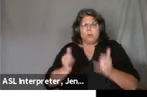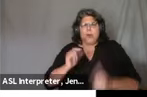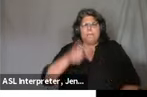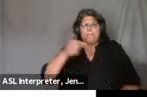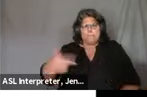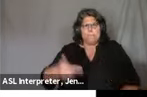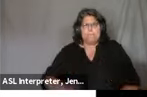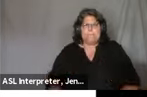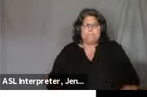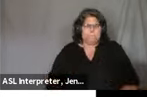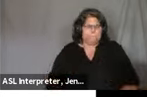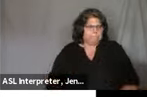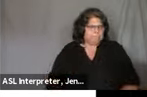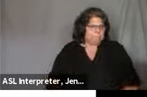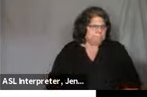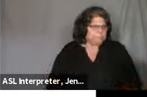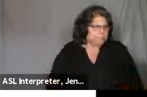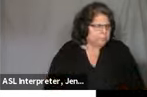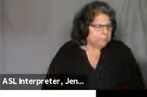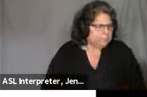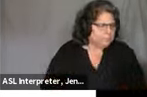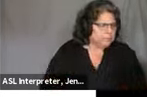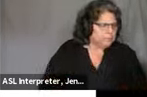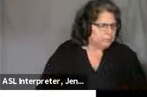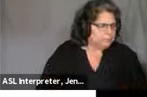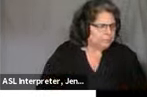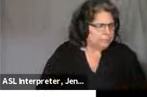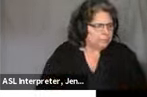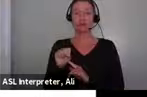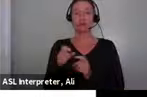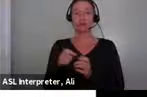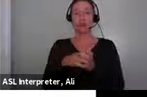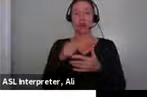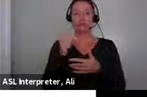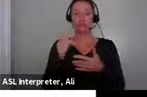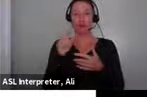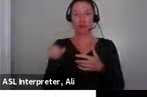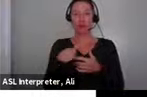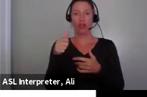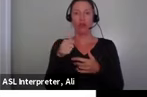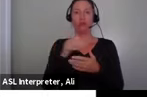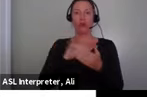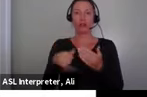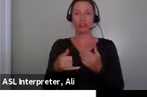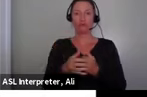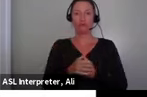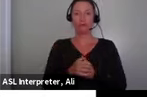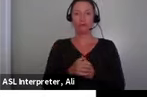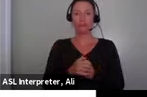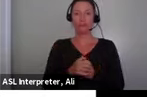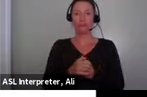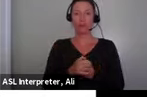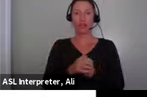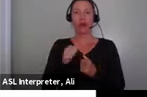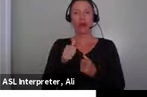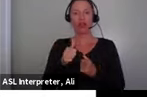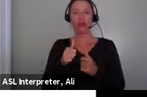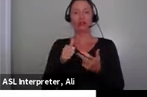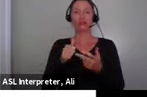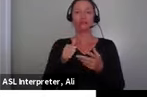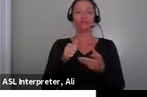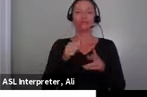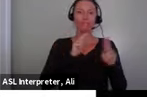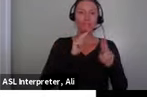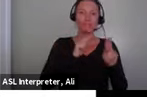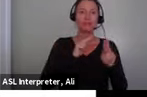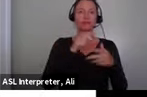of their projects. And there are other avoidance and minimization measures that have been incorporated